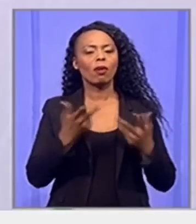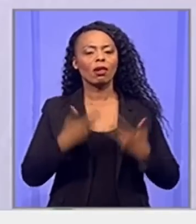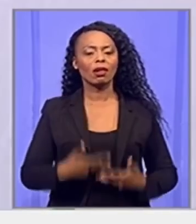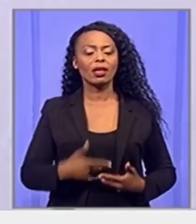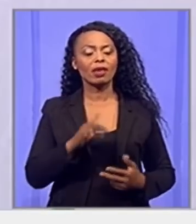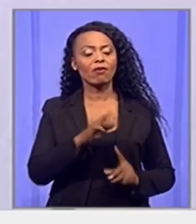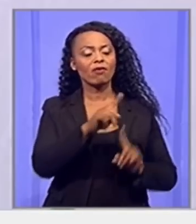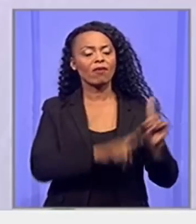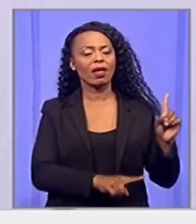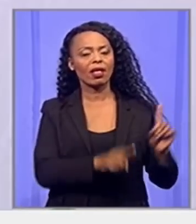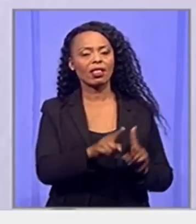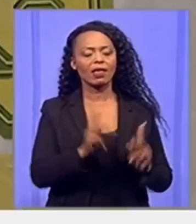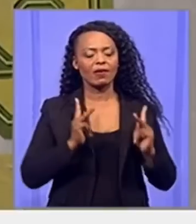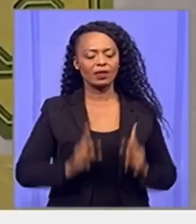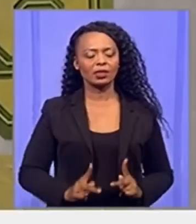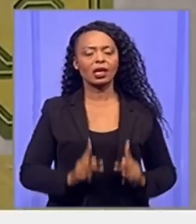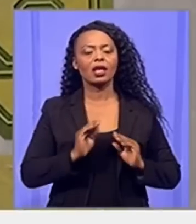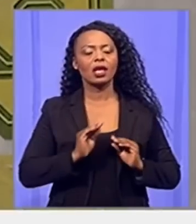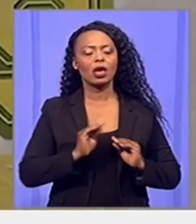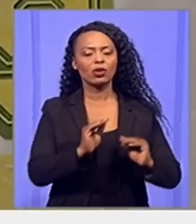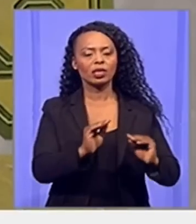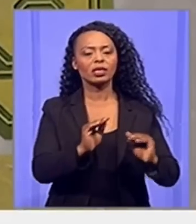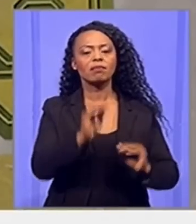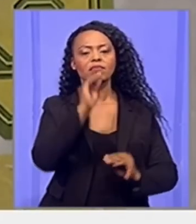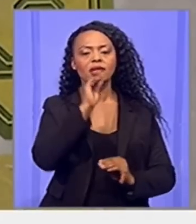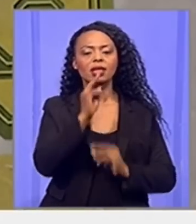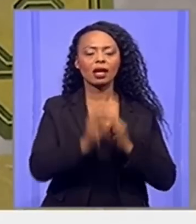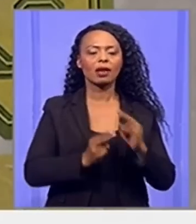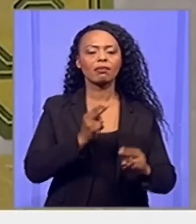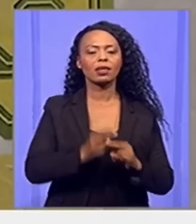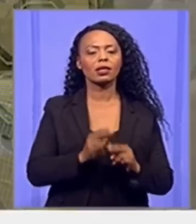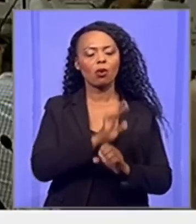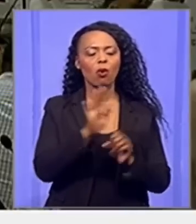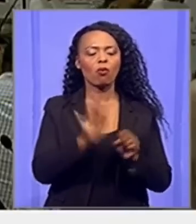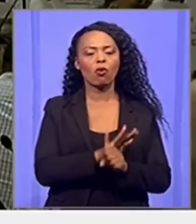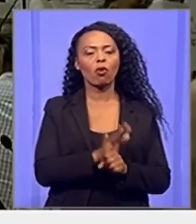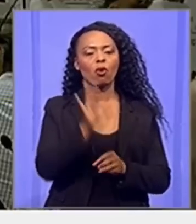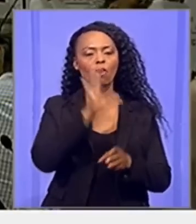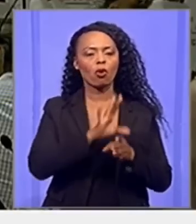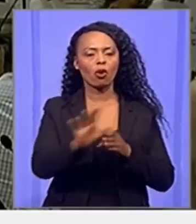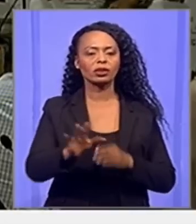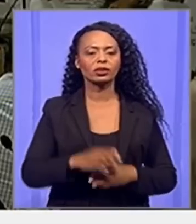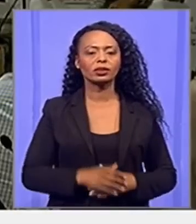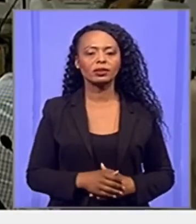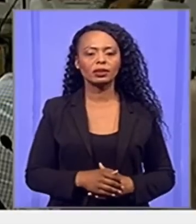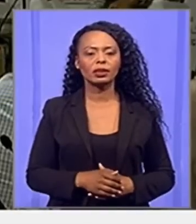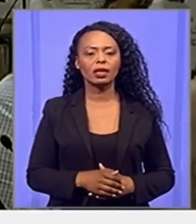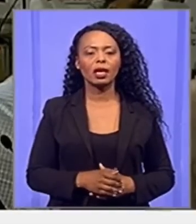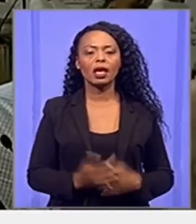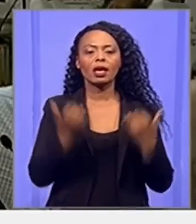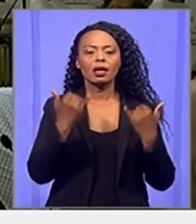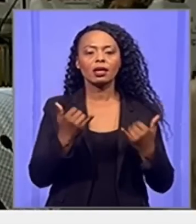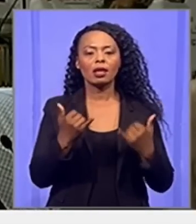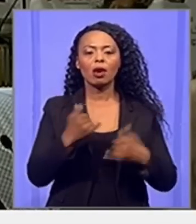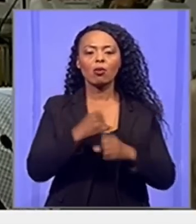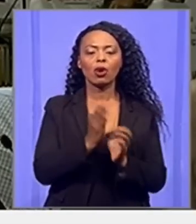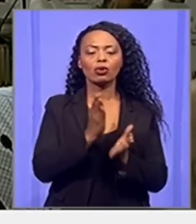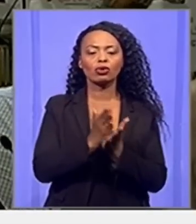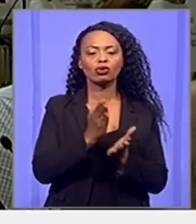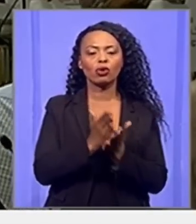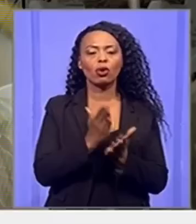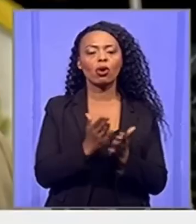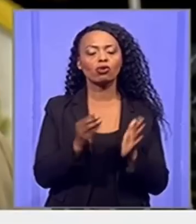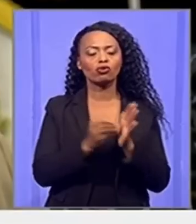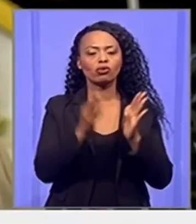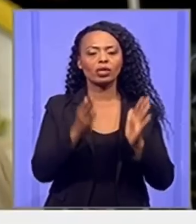fail a physical education, you repeat the whole course. Maikemišetšo ke go dira gore bana ba sekolo ba